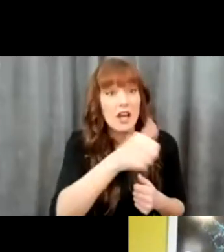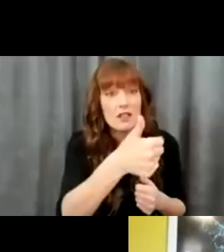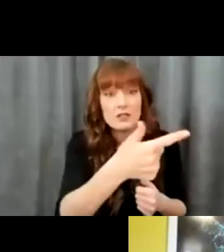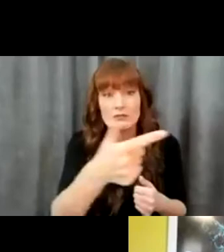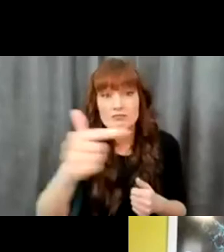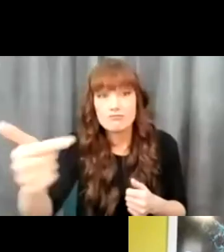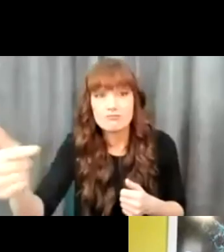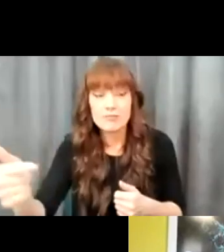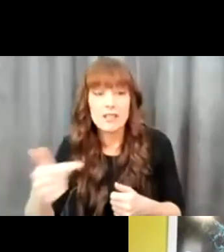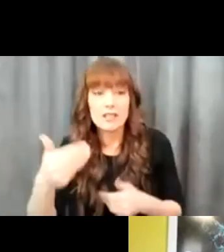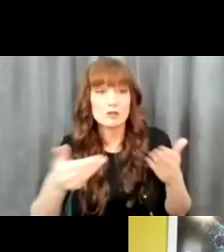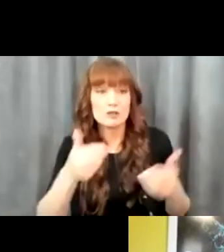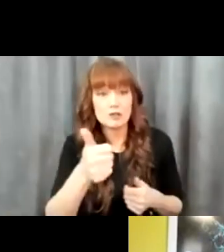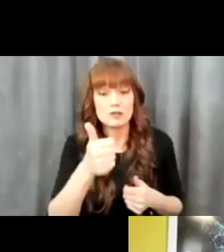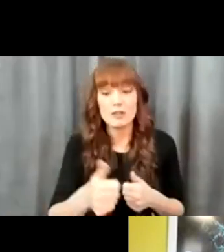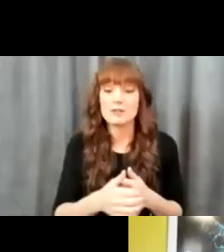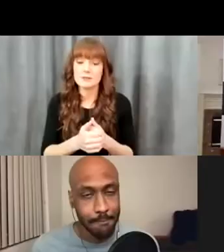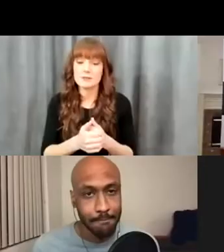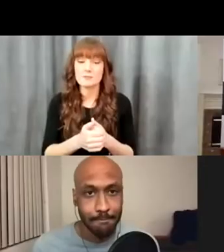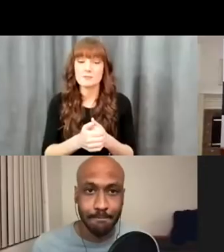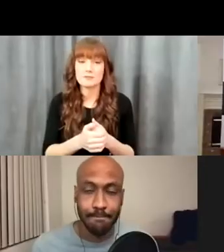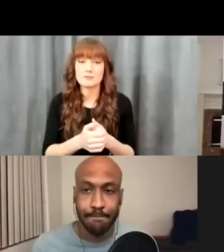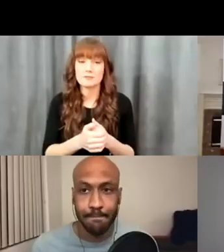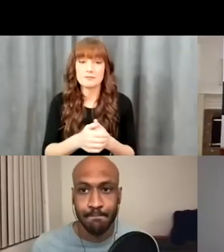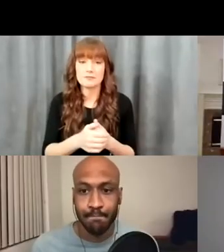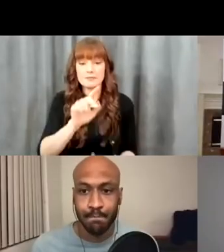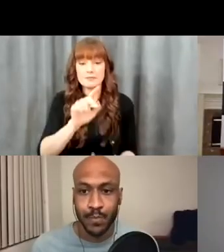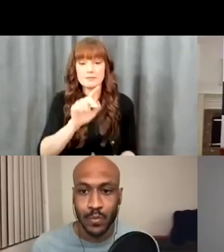introduce themselves. We have